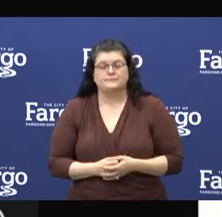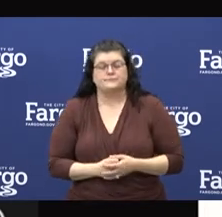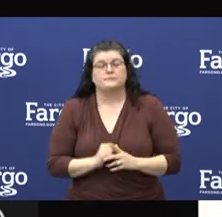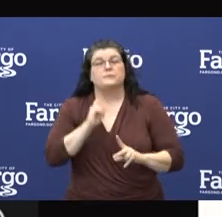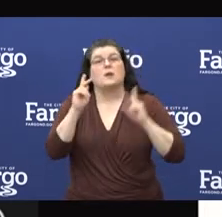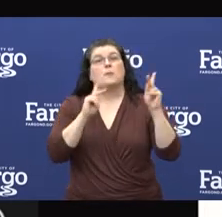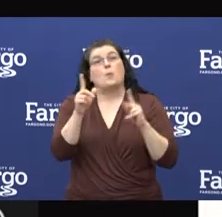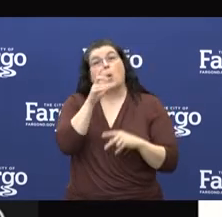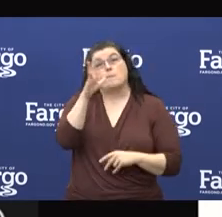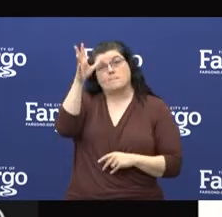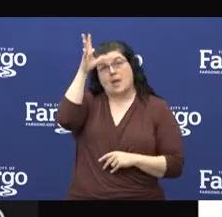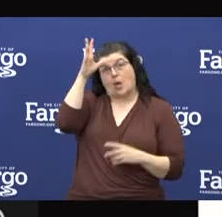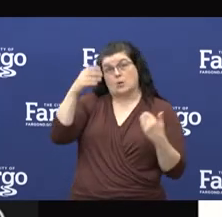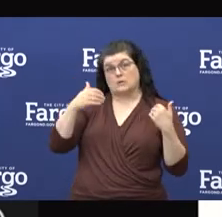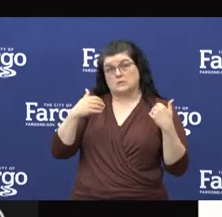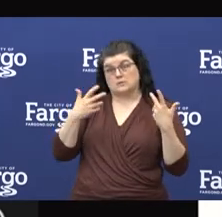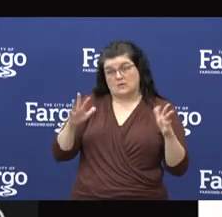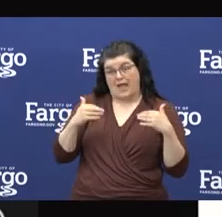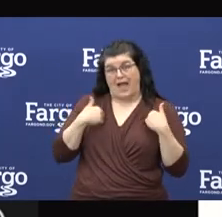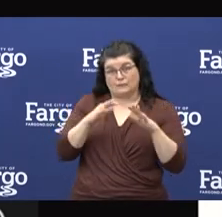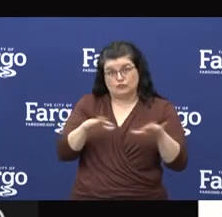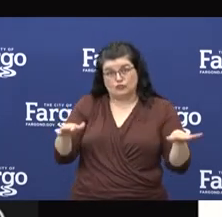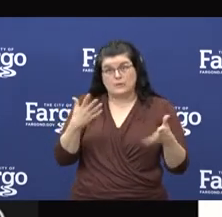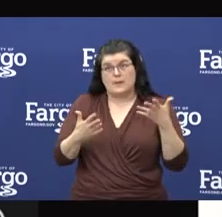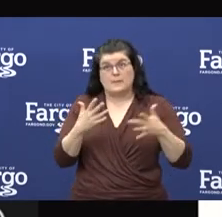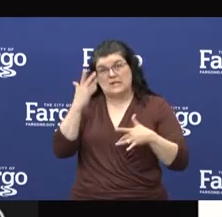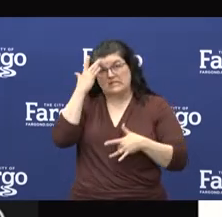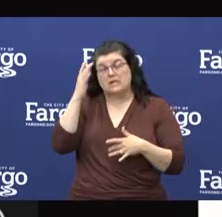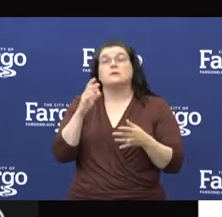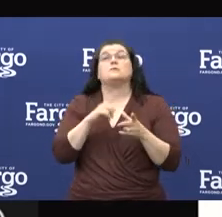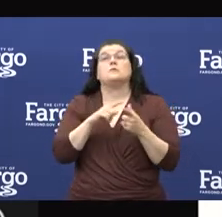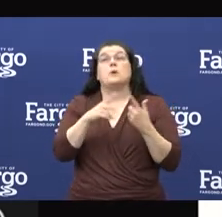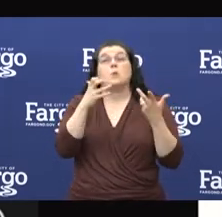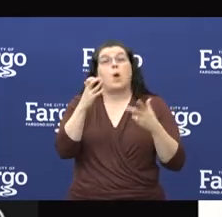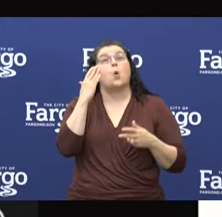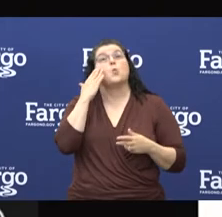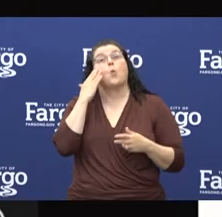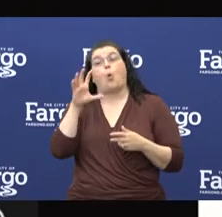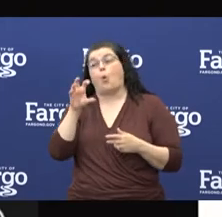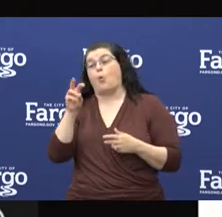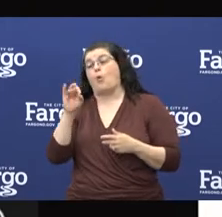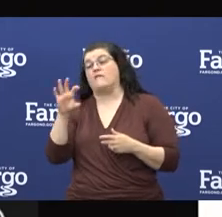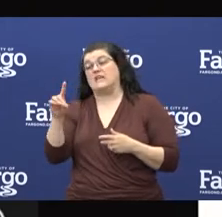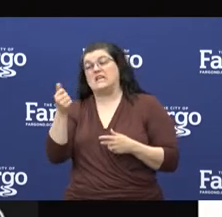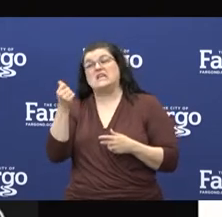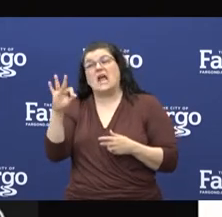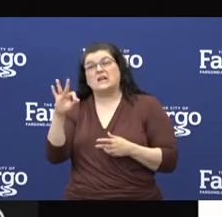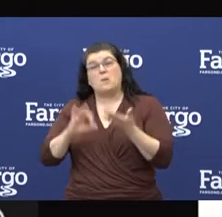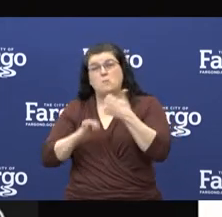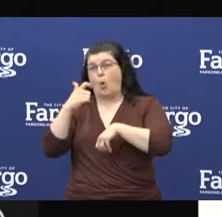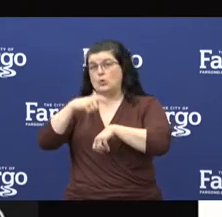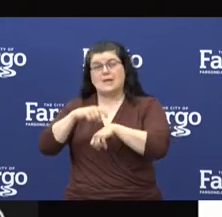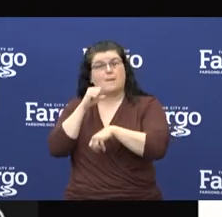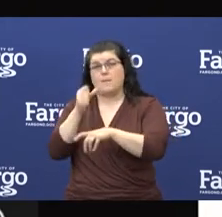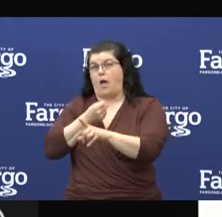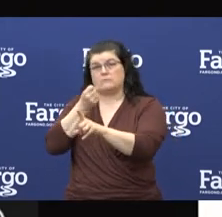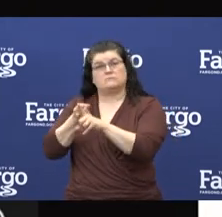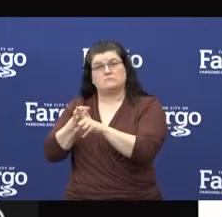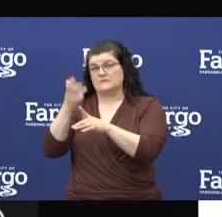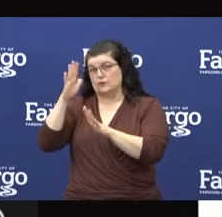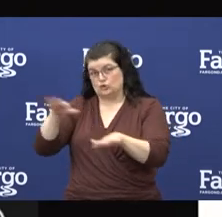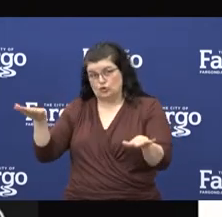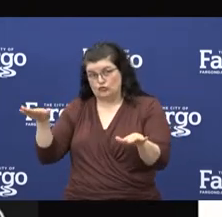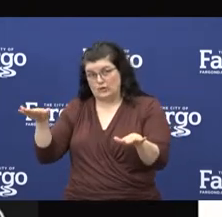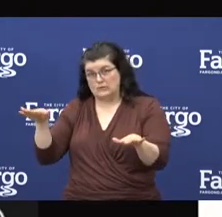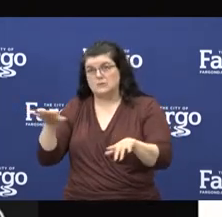us as parents, I think one of the most reassuring aspects of the coronavirus infection has been that it largely spares children and, for the most